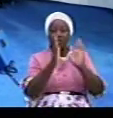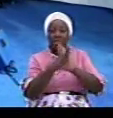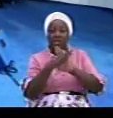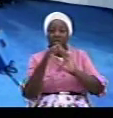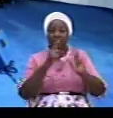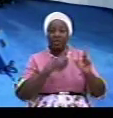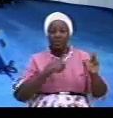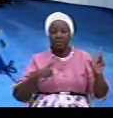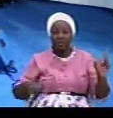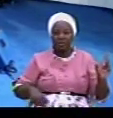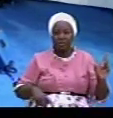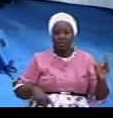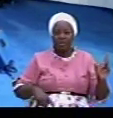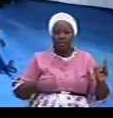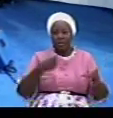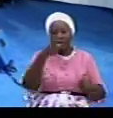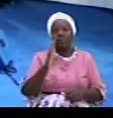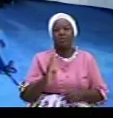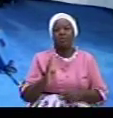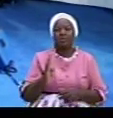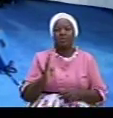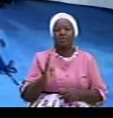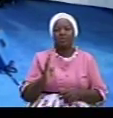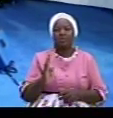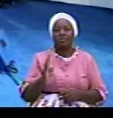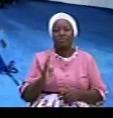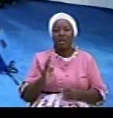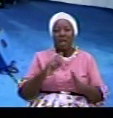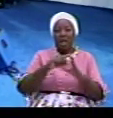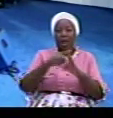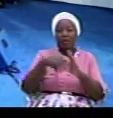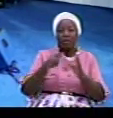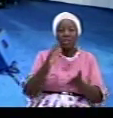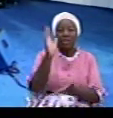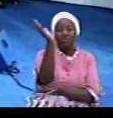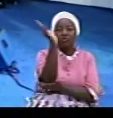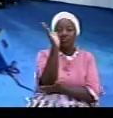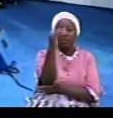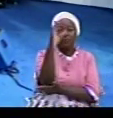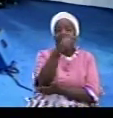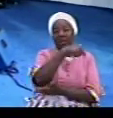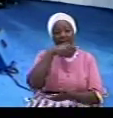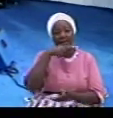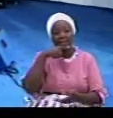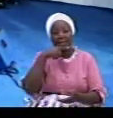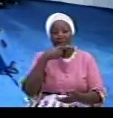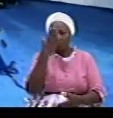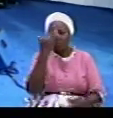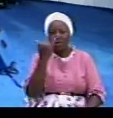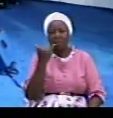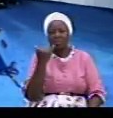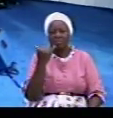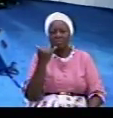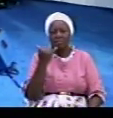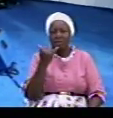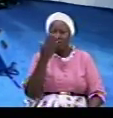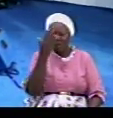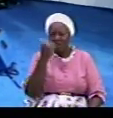Lord God among the trees of the garden. Why? Hiding